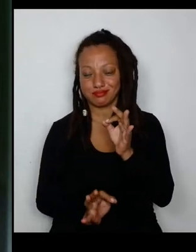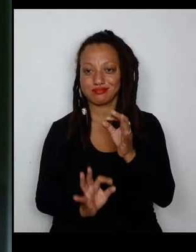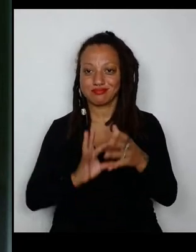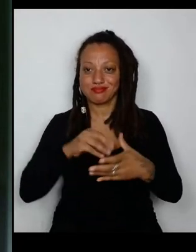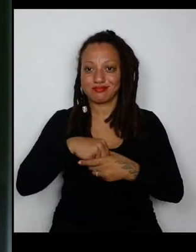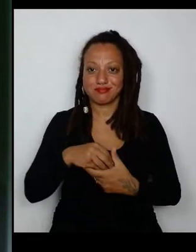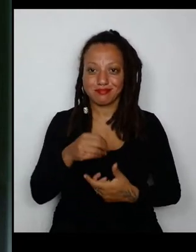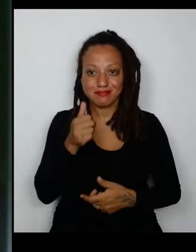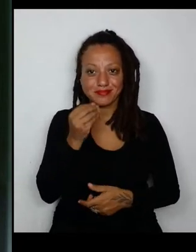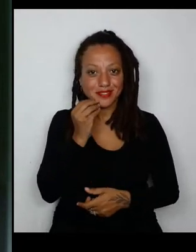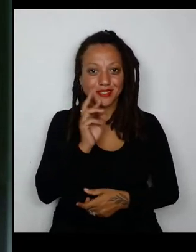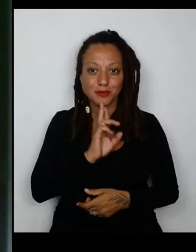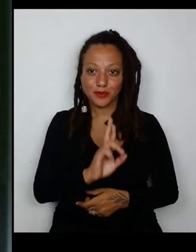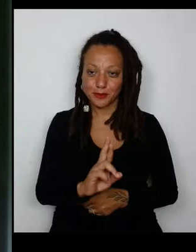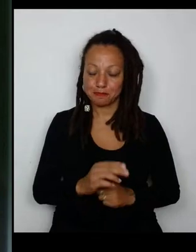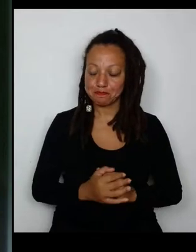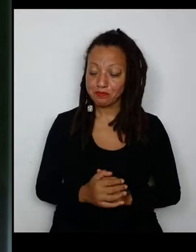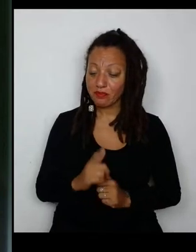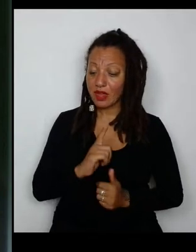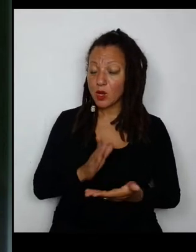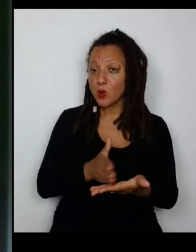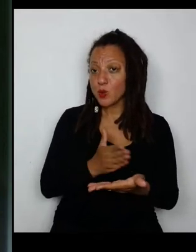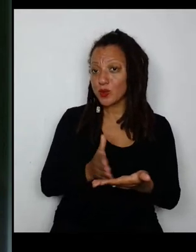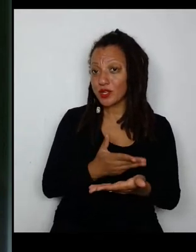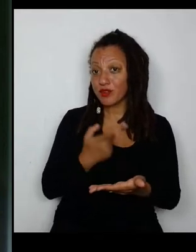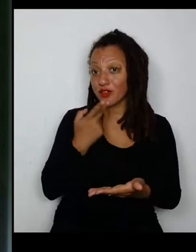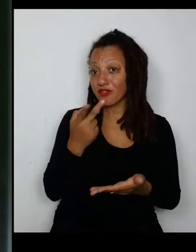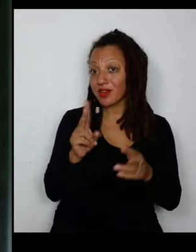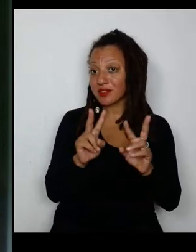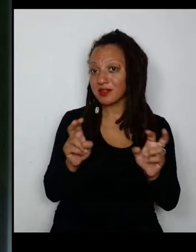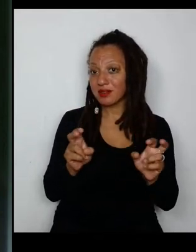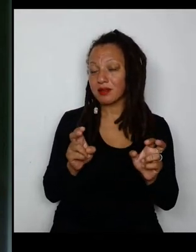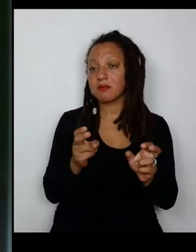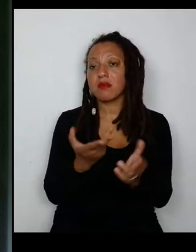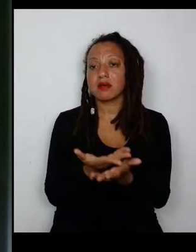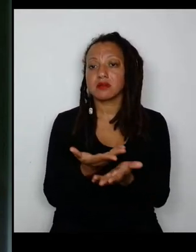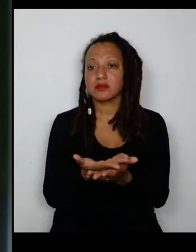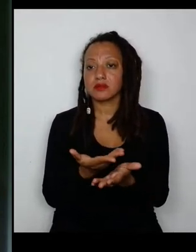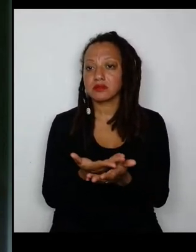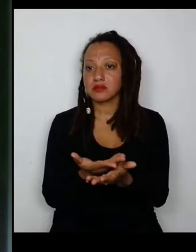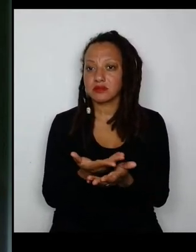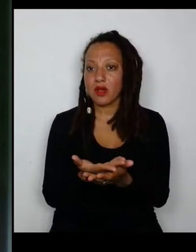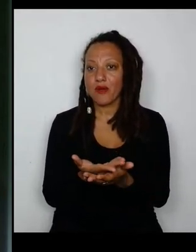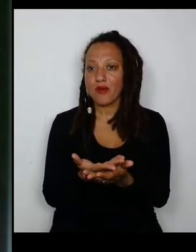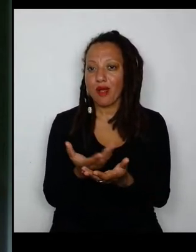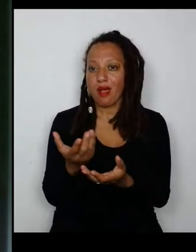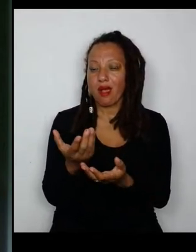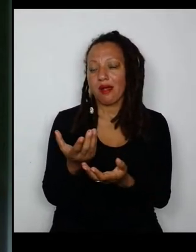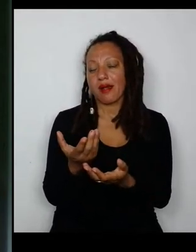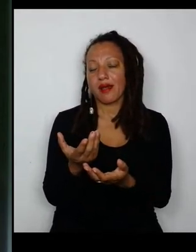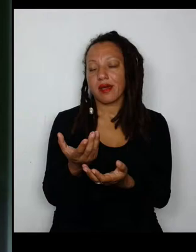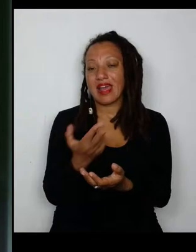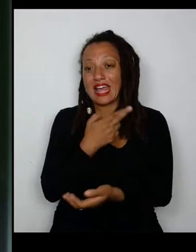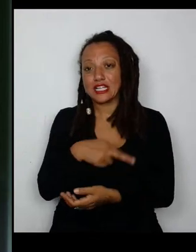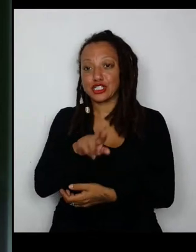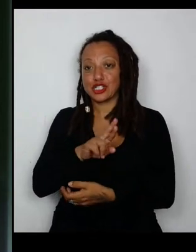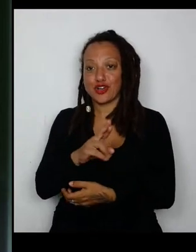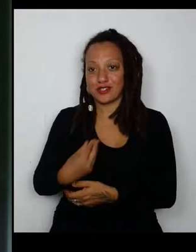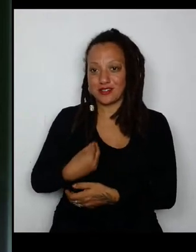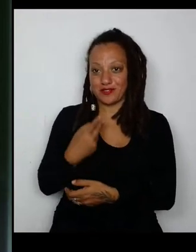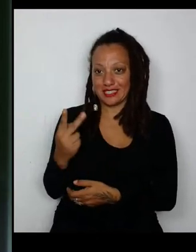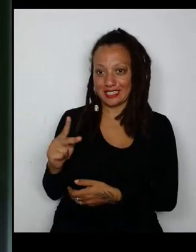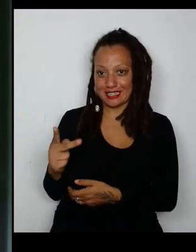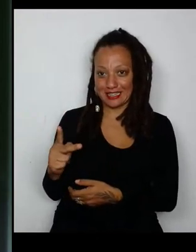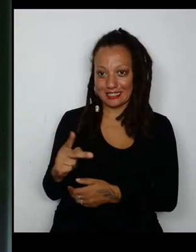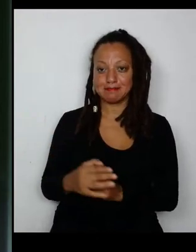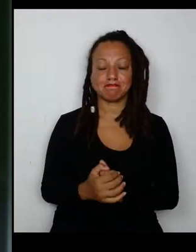religious education he you know he is very well informed about christianity he went to